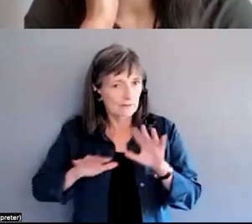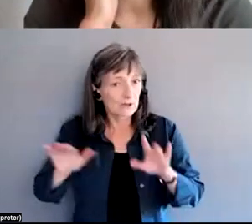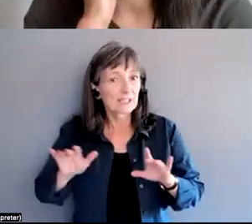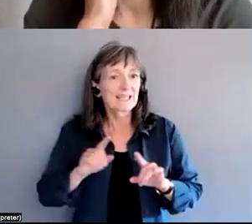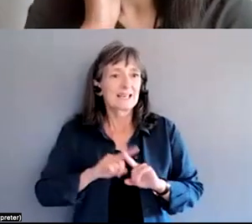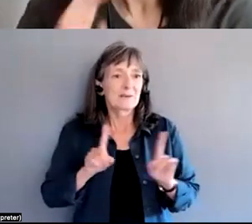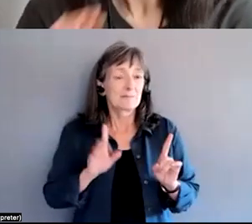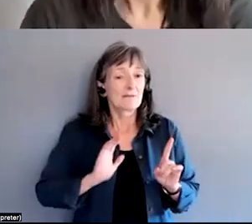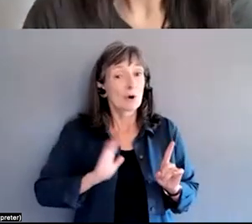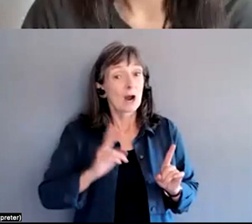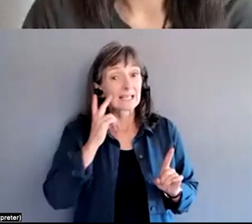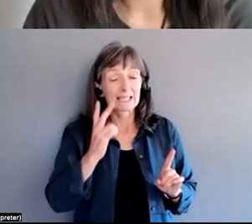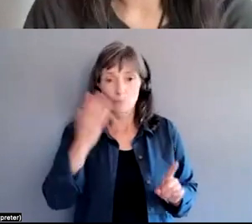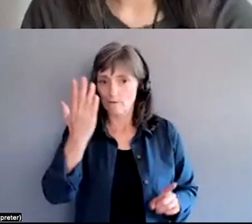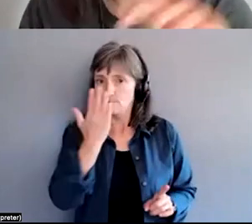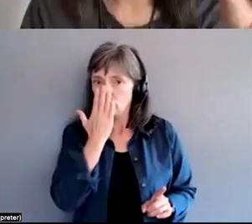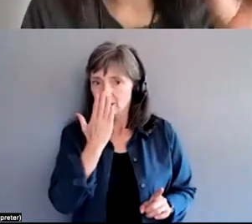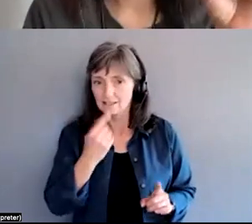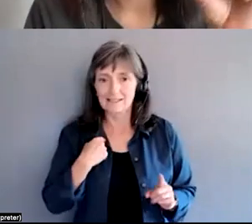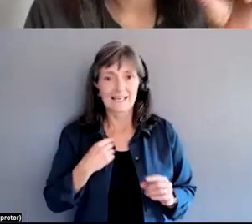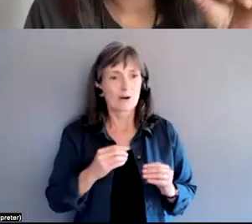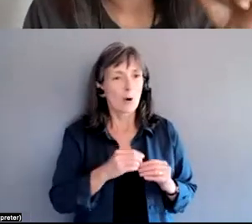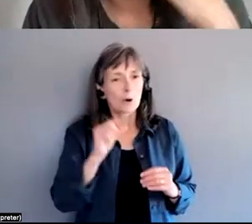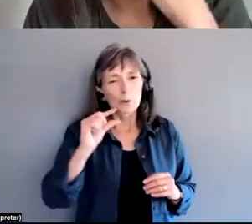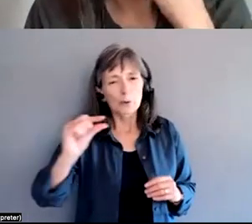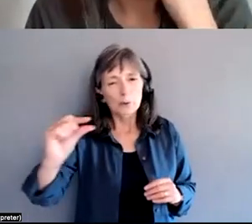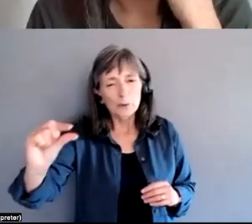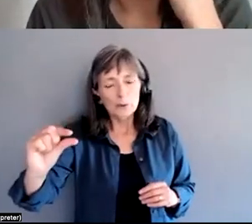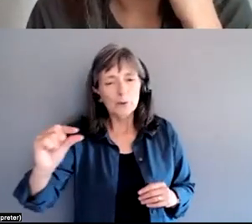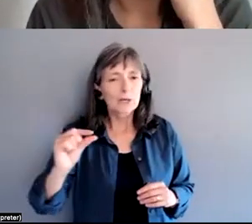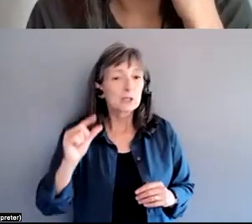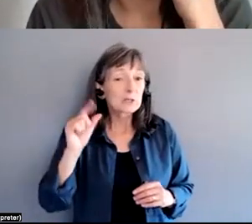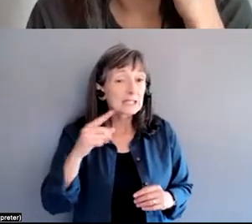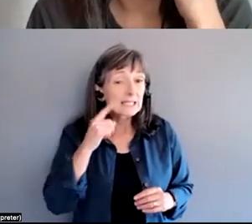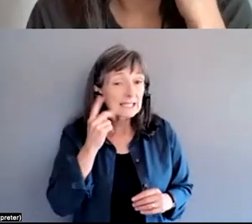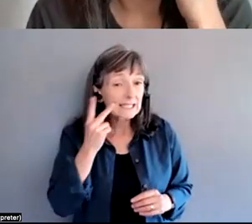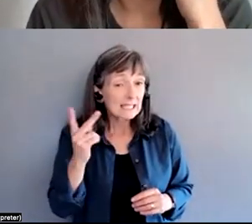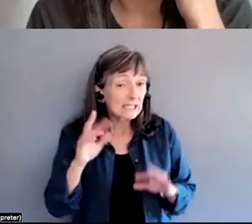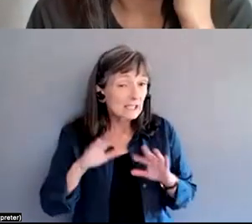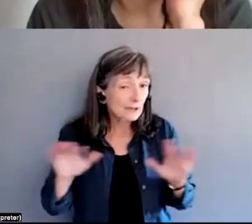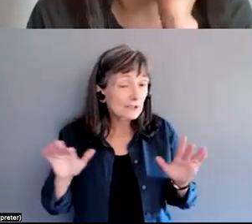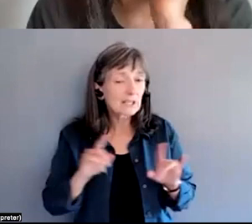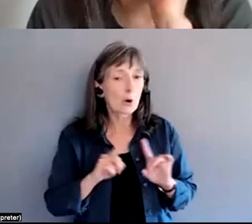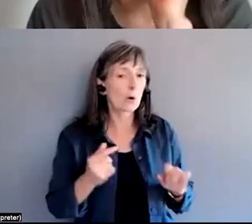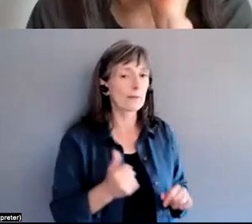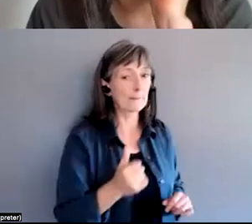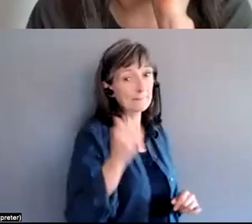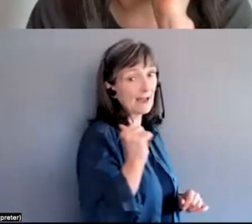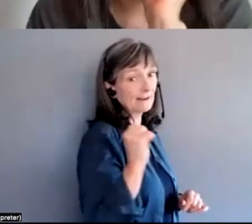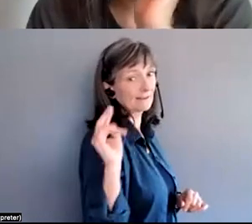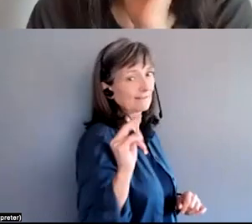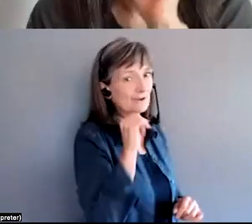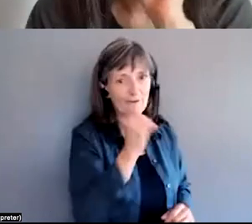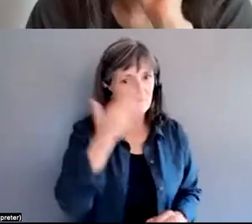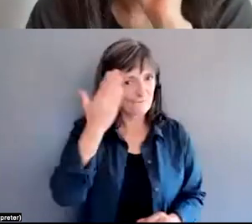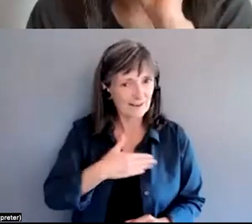of people or very small people in the distance. And I think sellers or sales force was